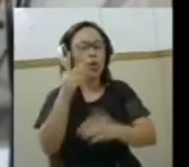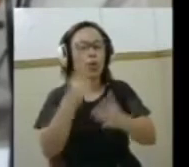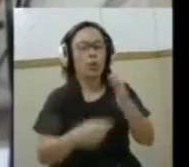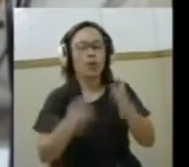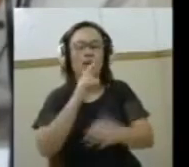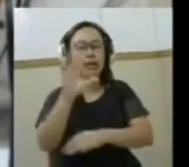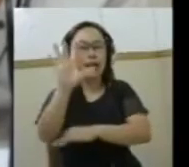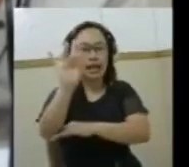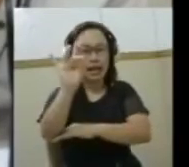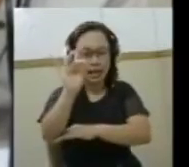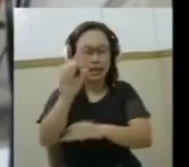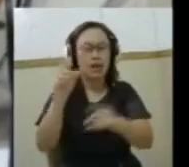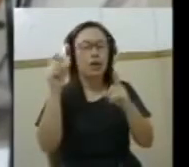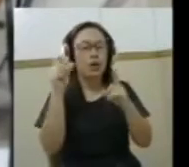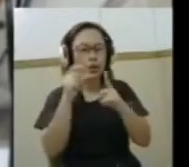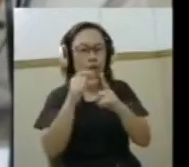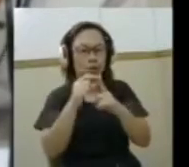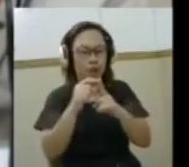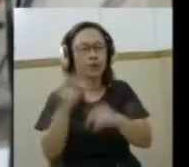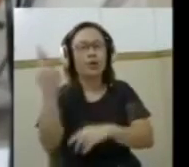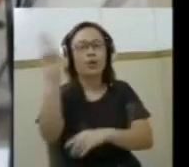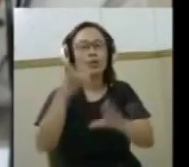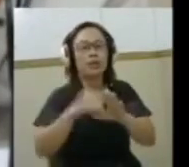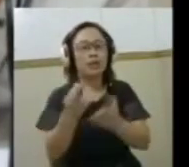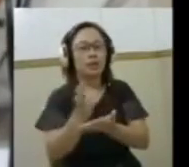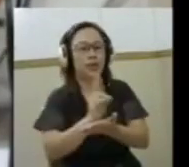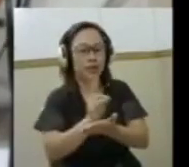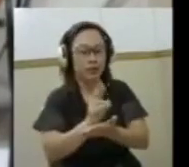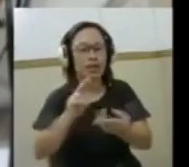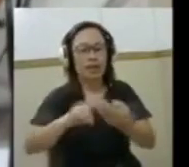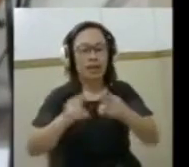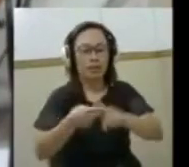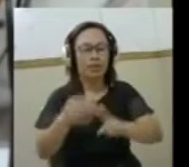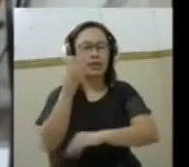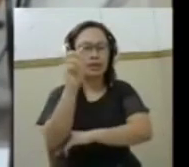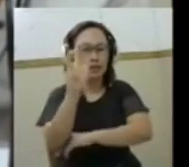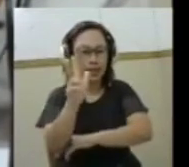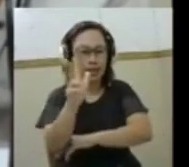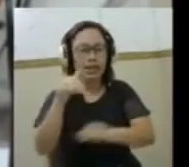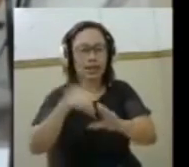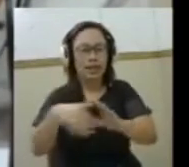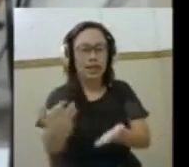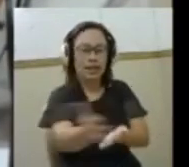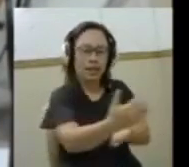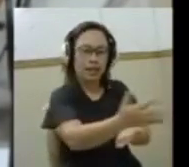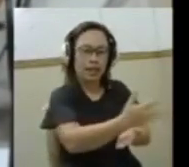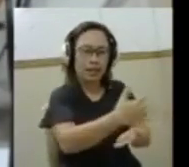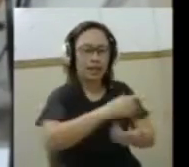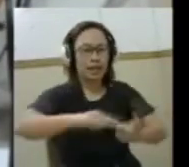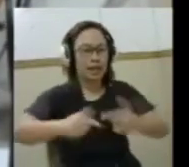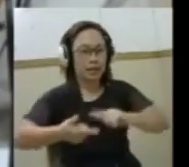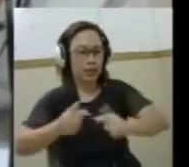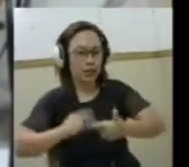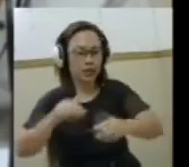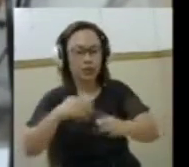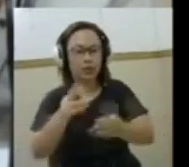the 8 technical terms used in research? Number 3, in gathering literature for your